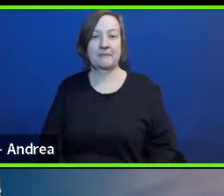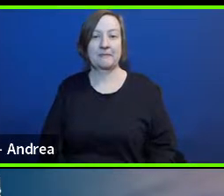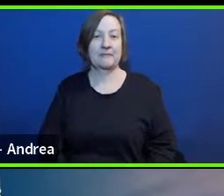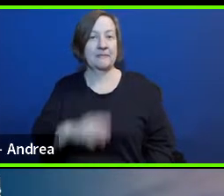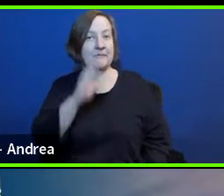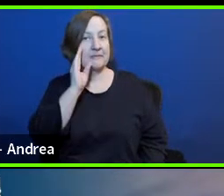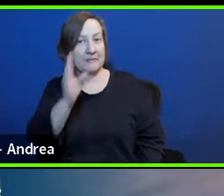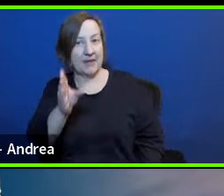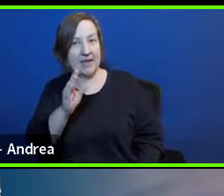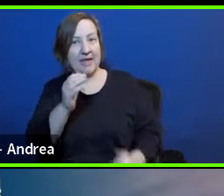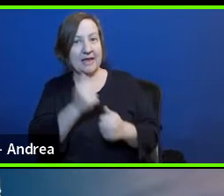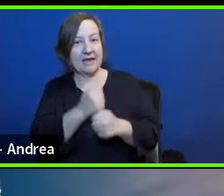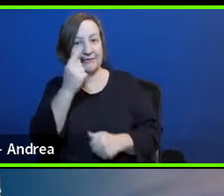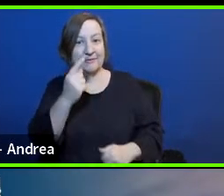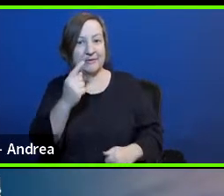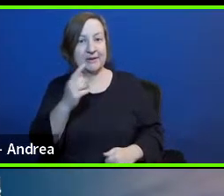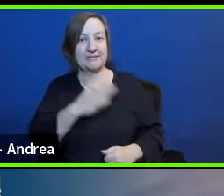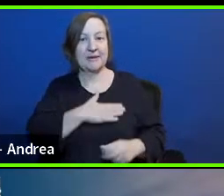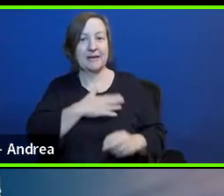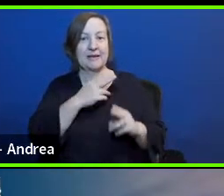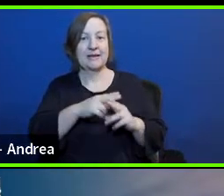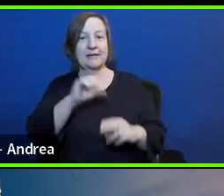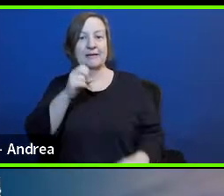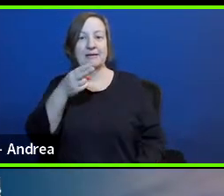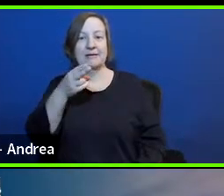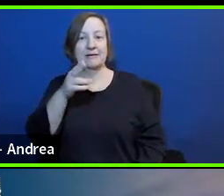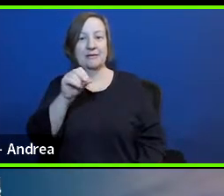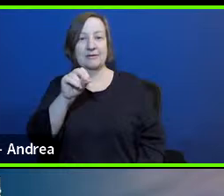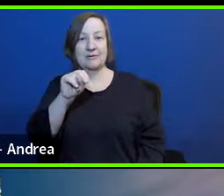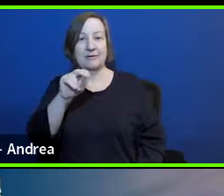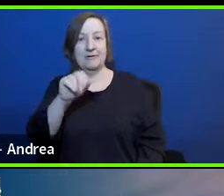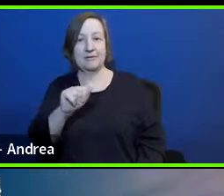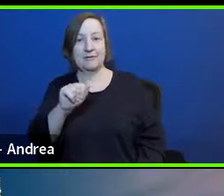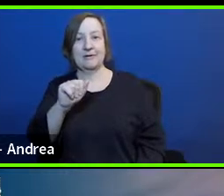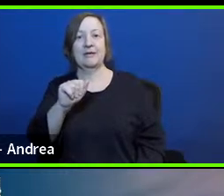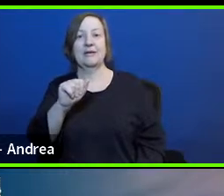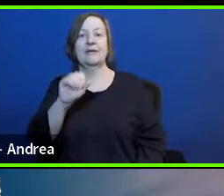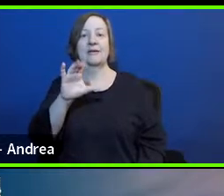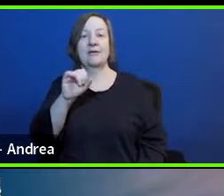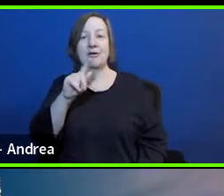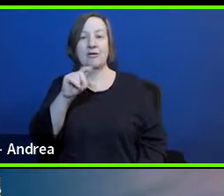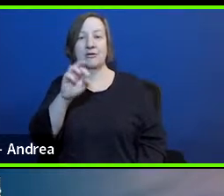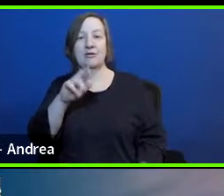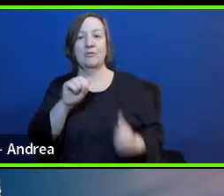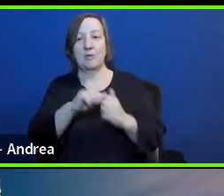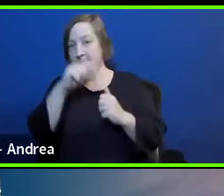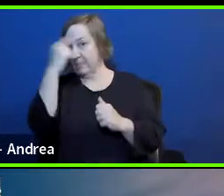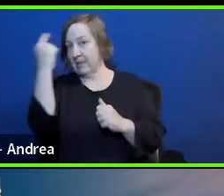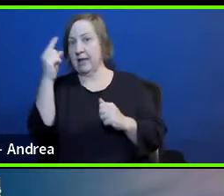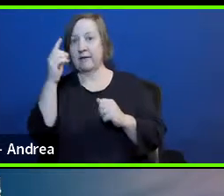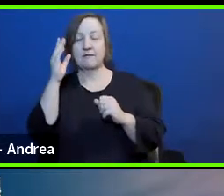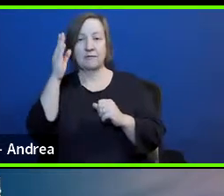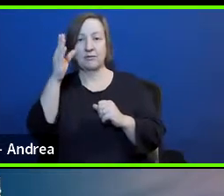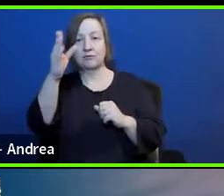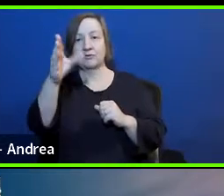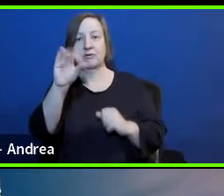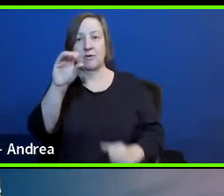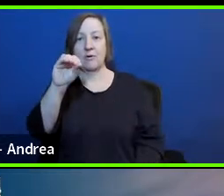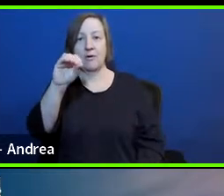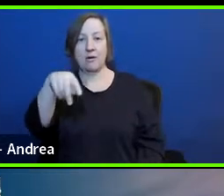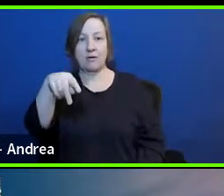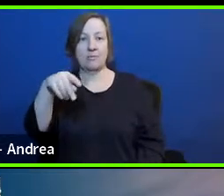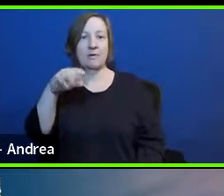Hi, everyone. My name is Shona Carter with the Black Future Co-op Fund, she, her pronouns.